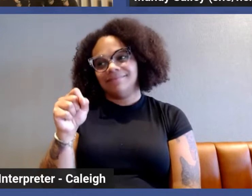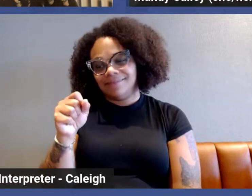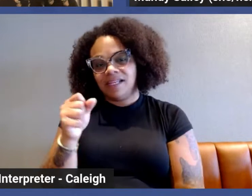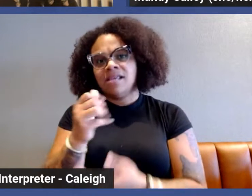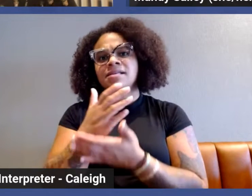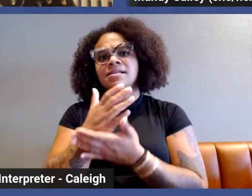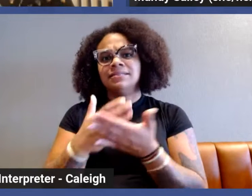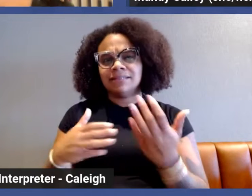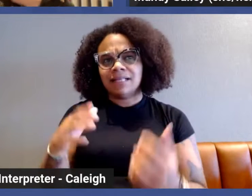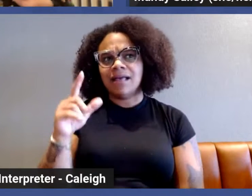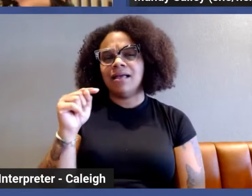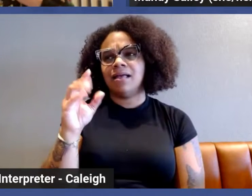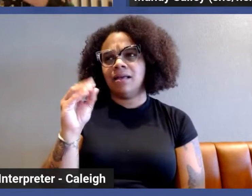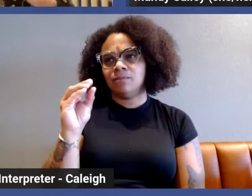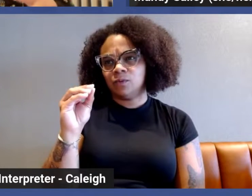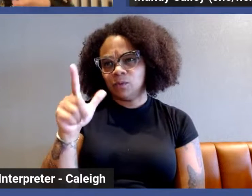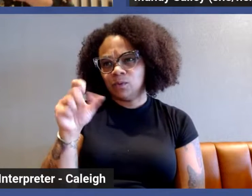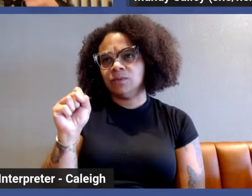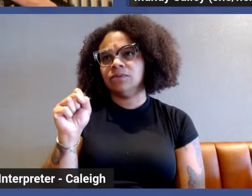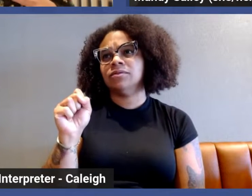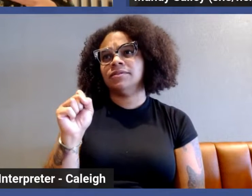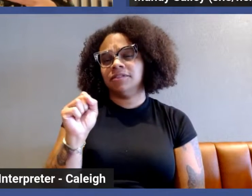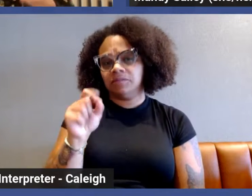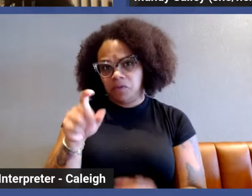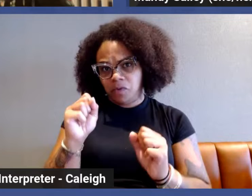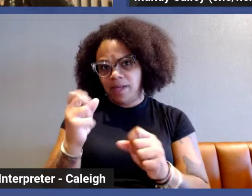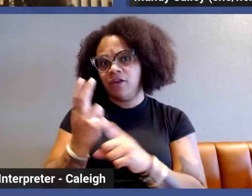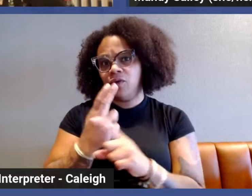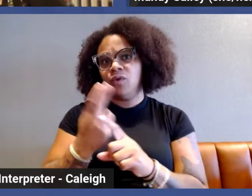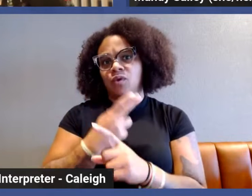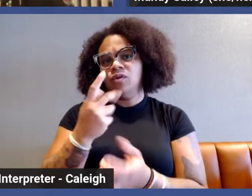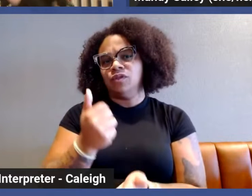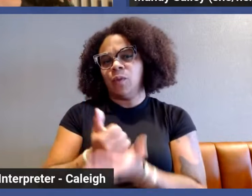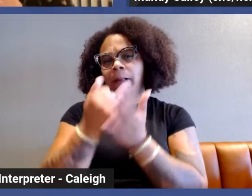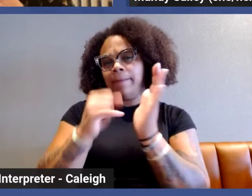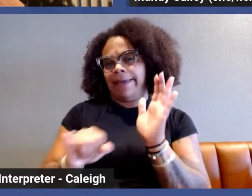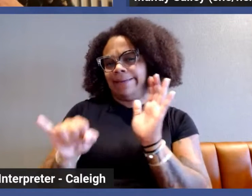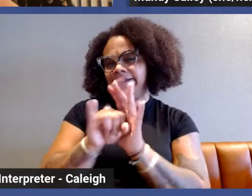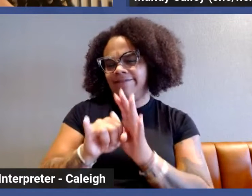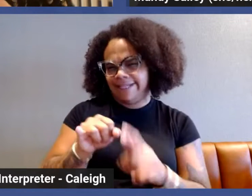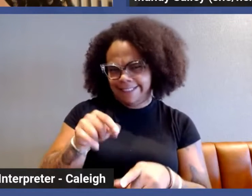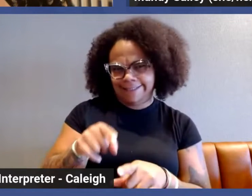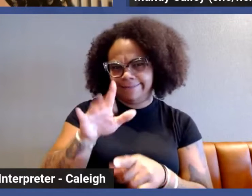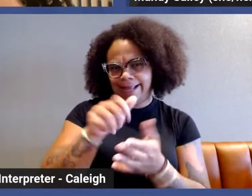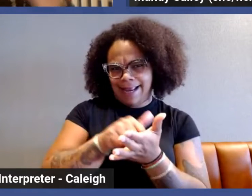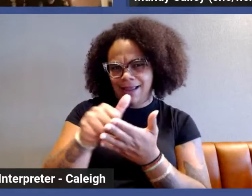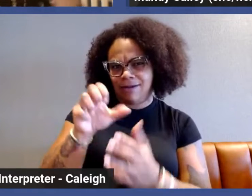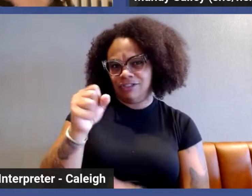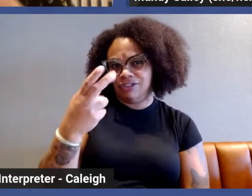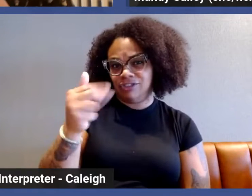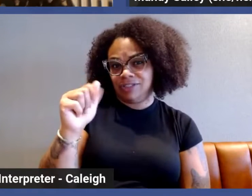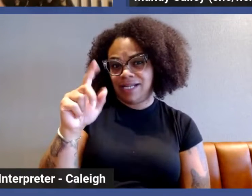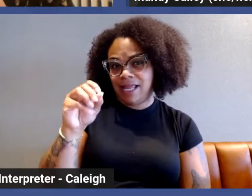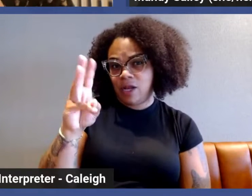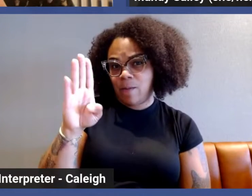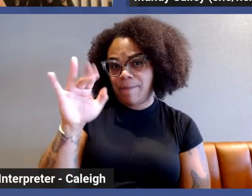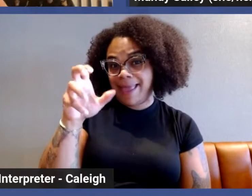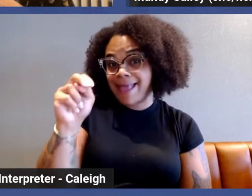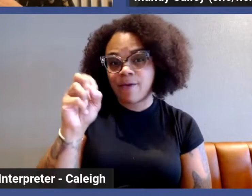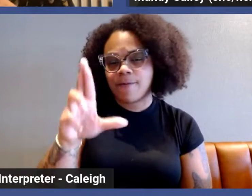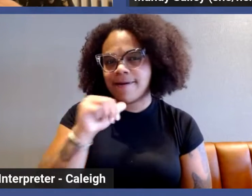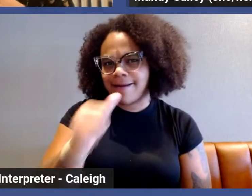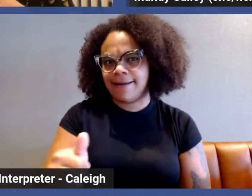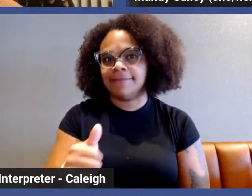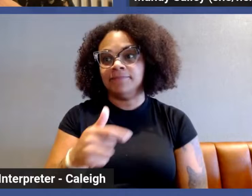to that will try and determine if your account is shadow banned in certain ways. Or I've done tests even with,